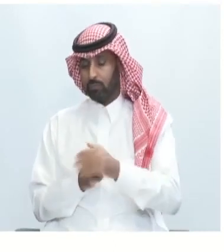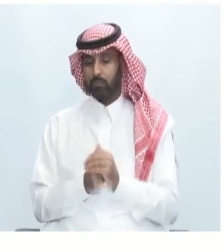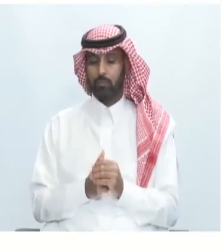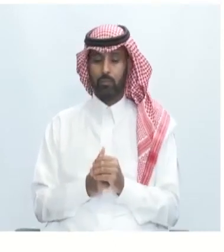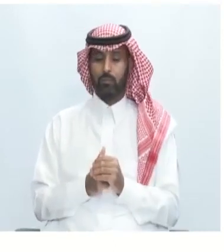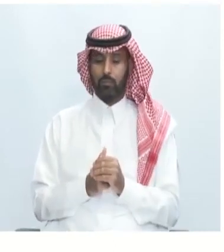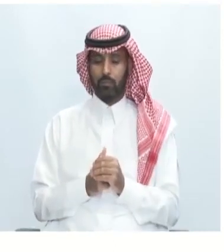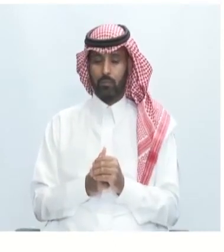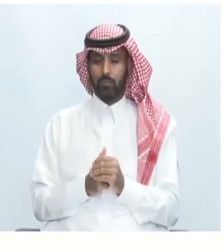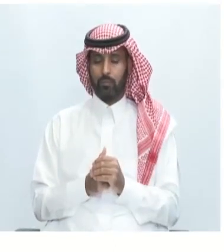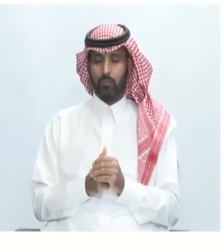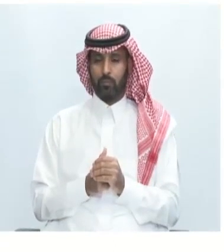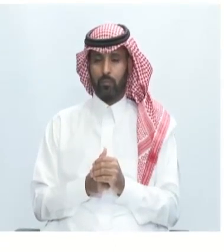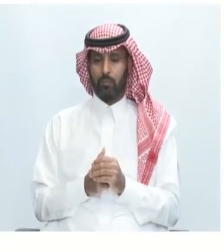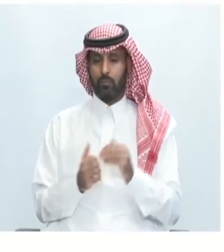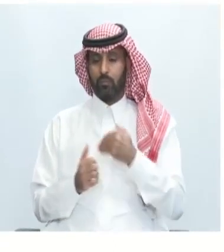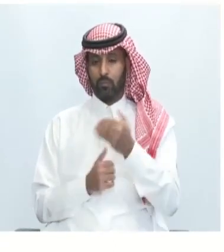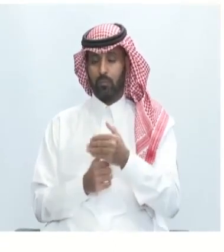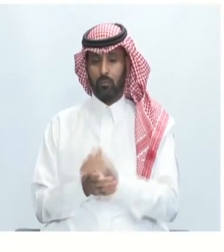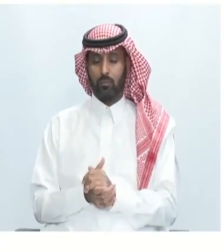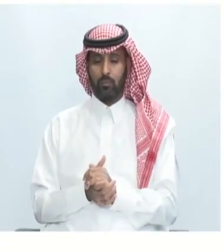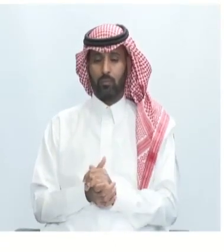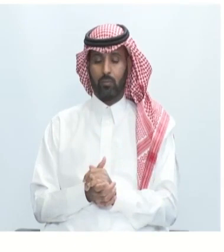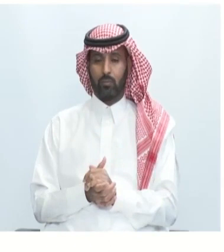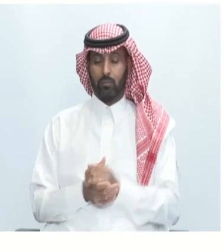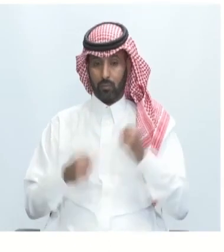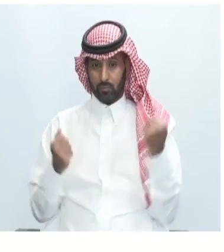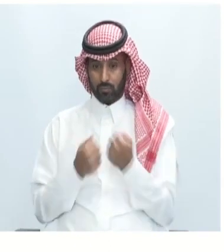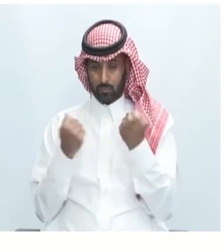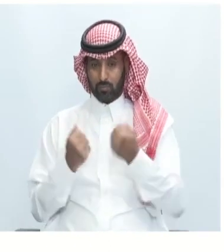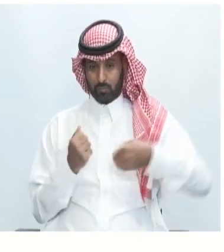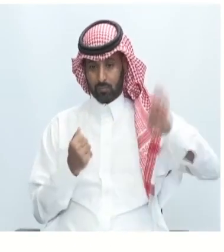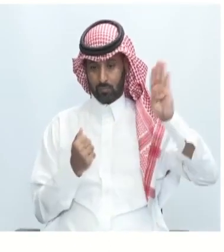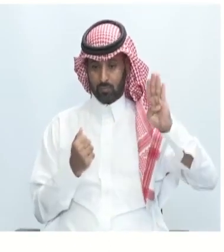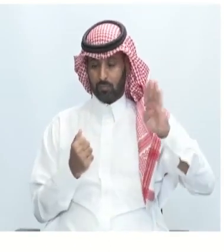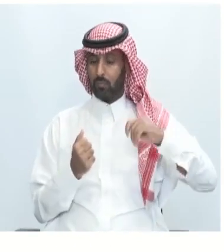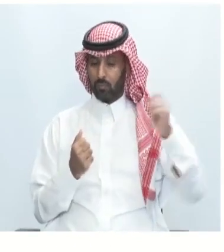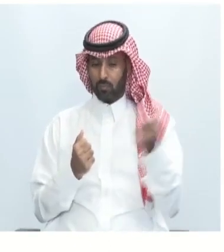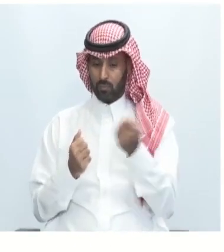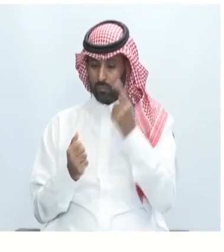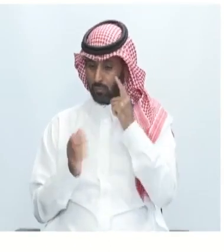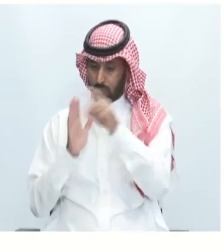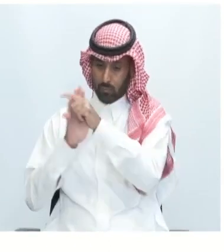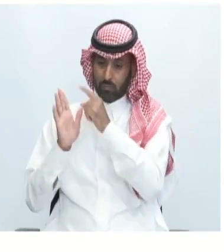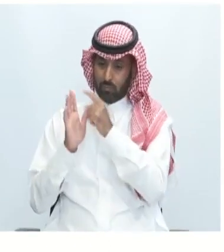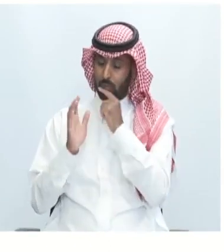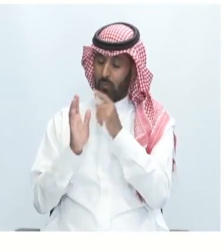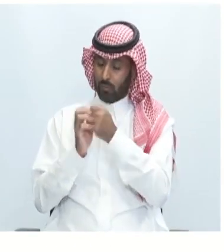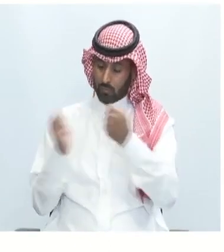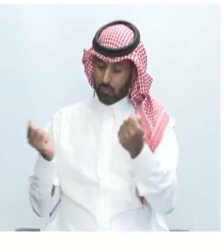will be fined for littering the sidewalk. Exercise B here, write the newspaper headlines as